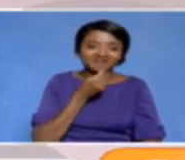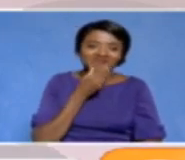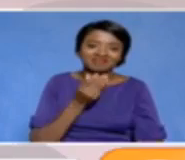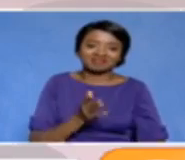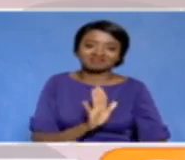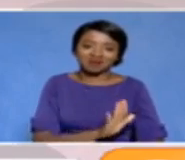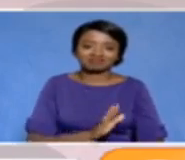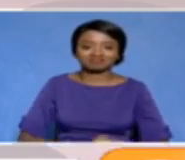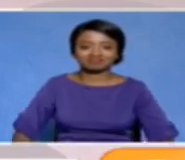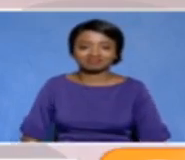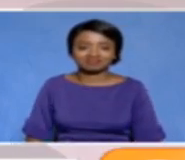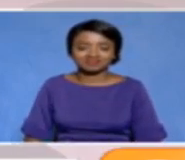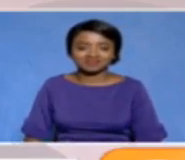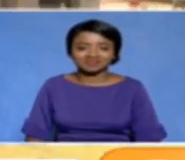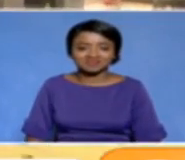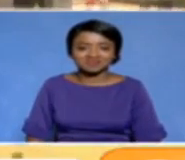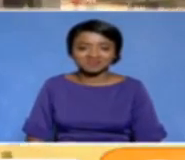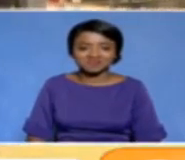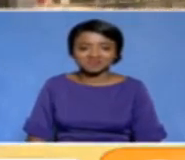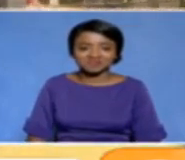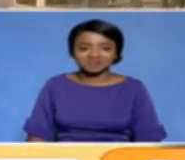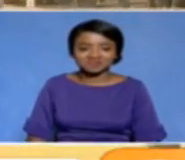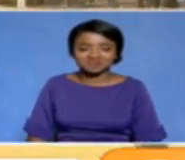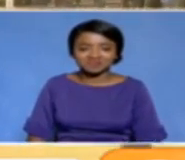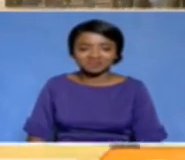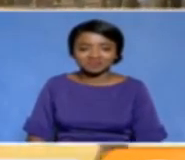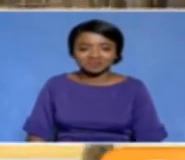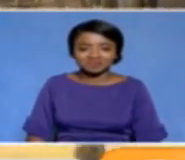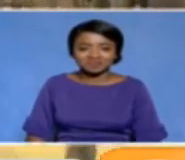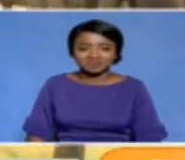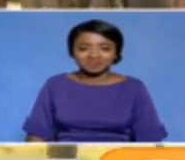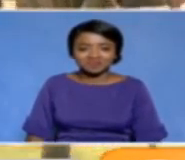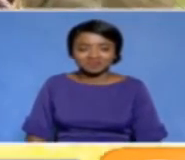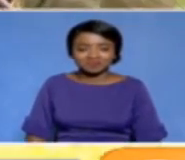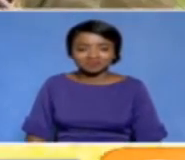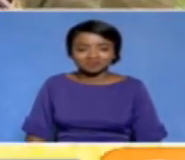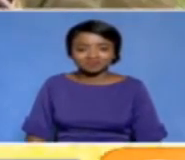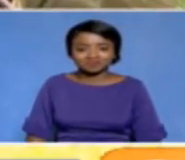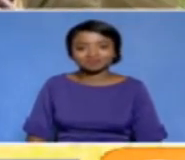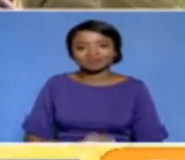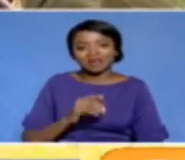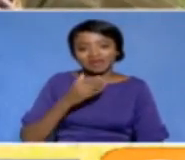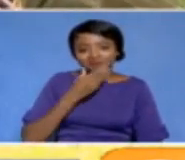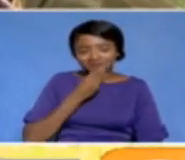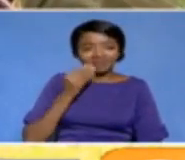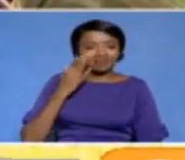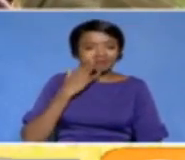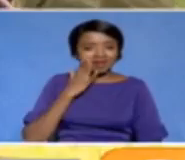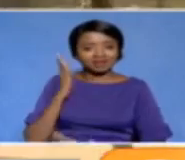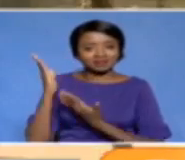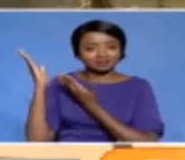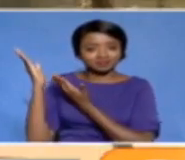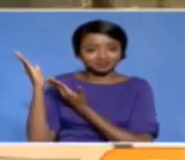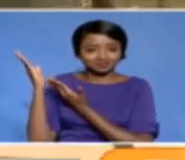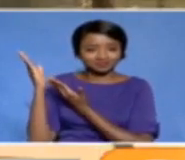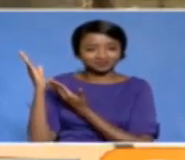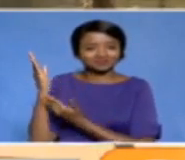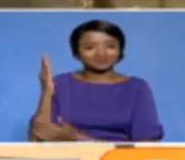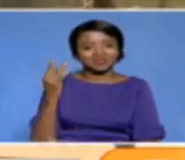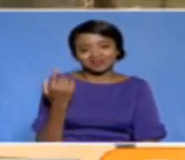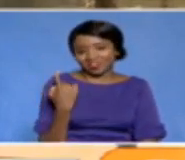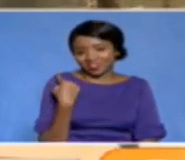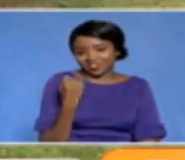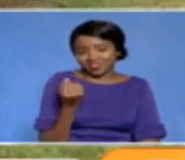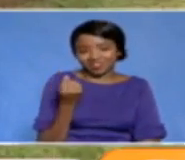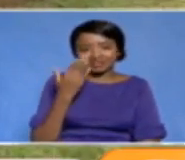Mbabu's parents. For one more day, the parents of Jack Mutuma Mbabu went through what has been their routine for the last